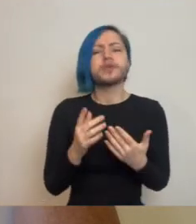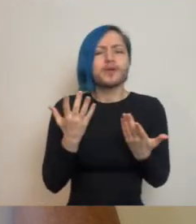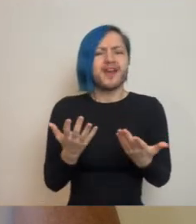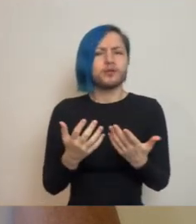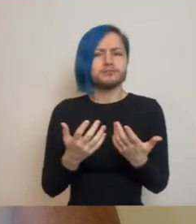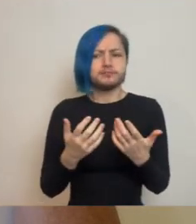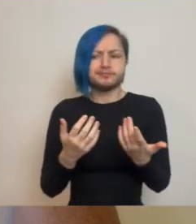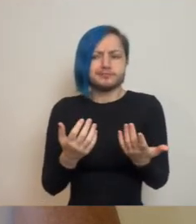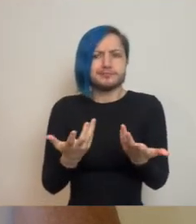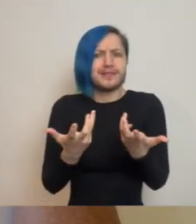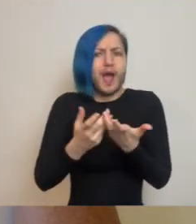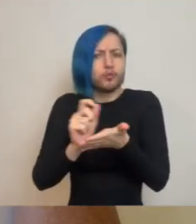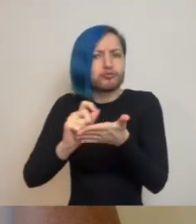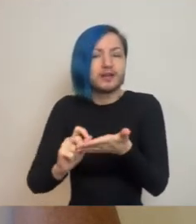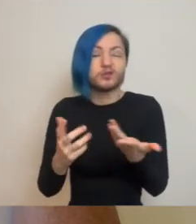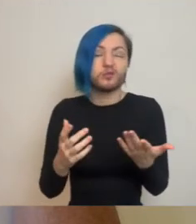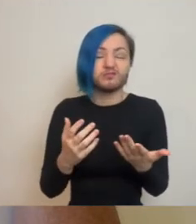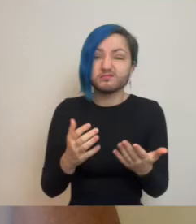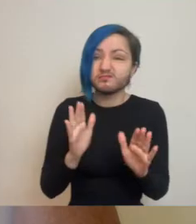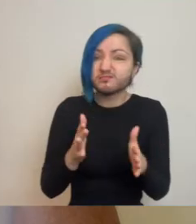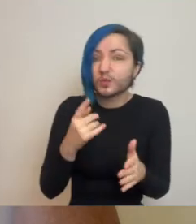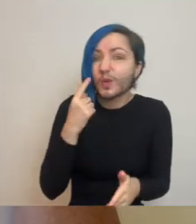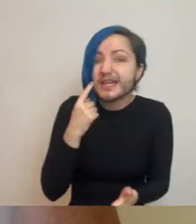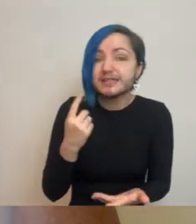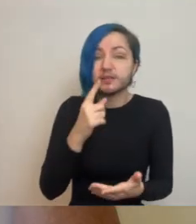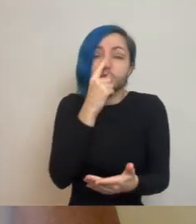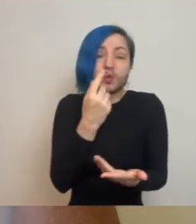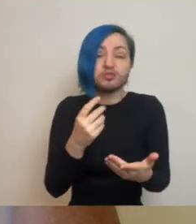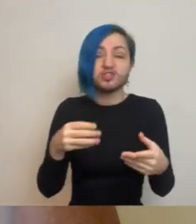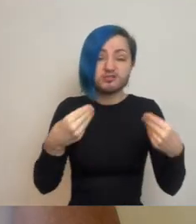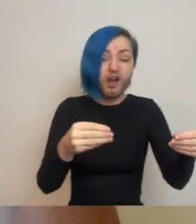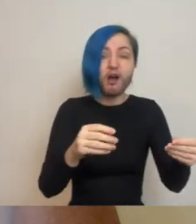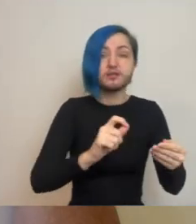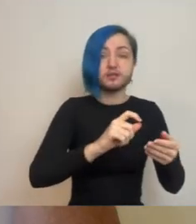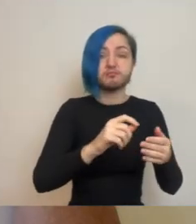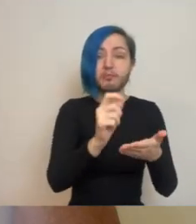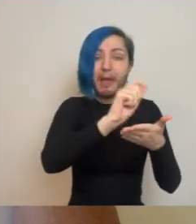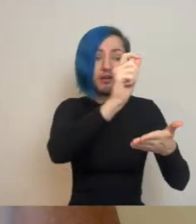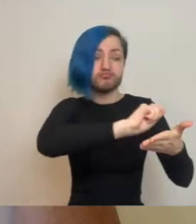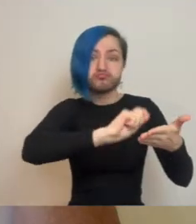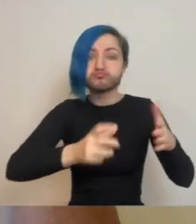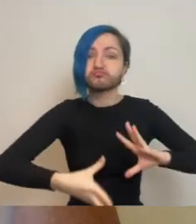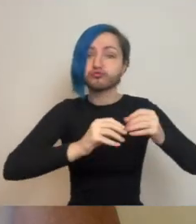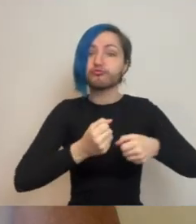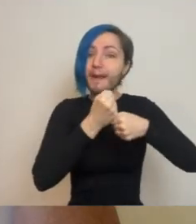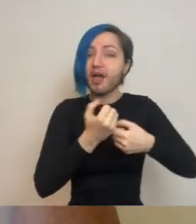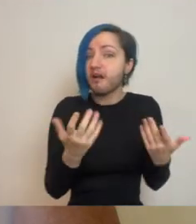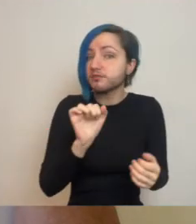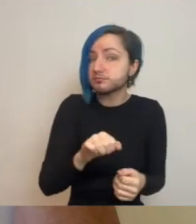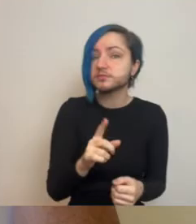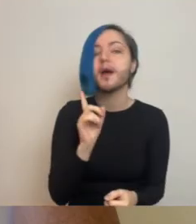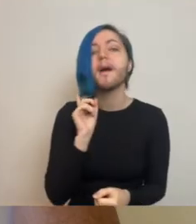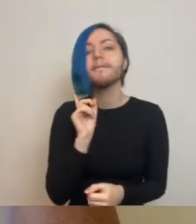things out, because essentially this is very easy. You could just have a piece of card and a marker pen and you could make a placard.